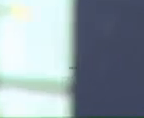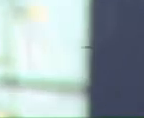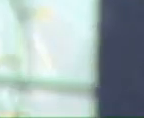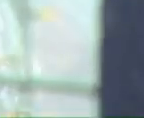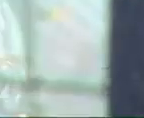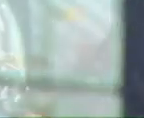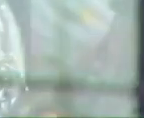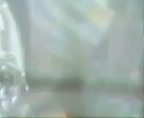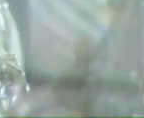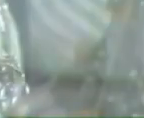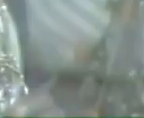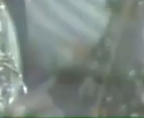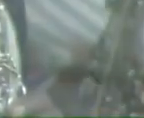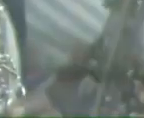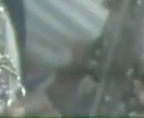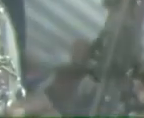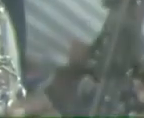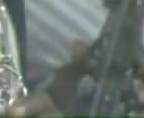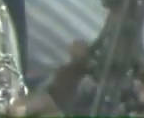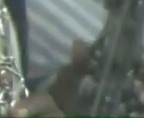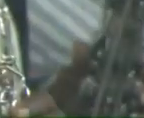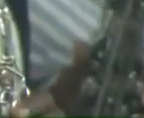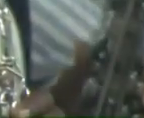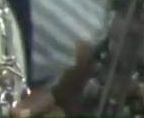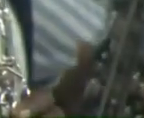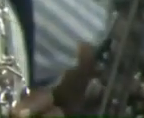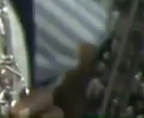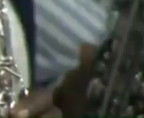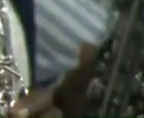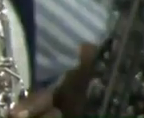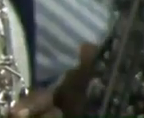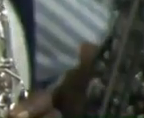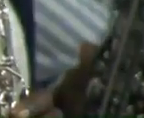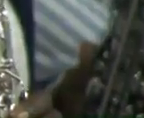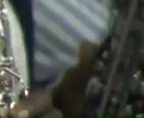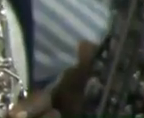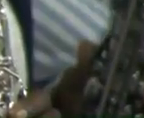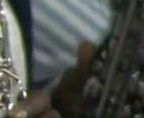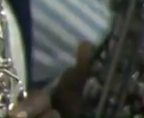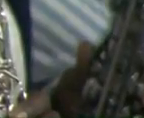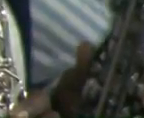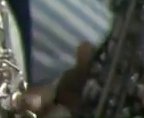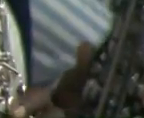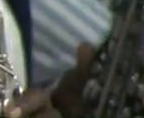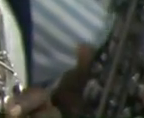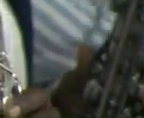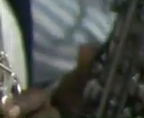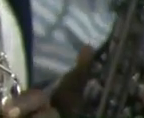Thank you.